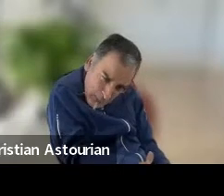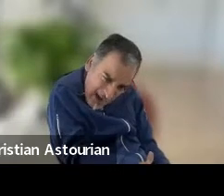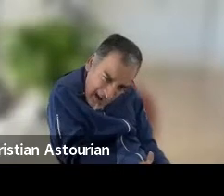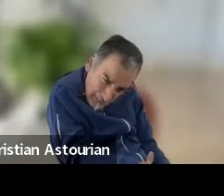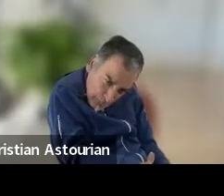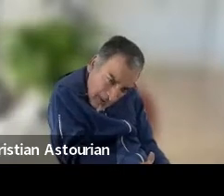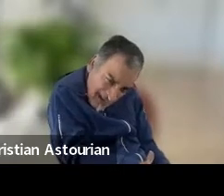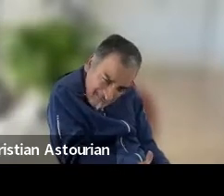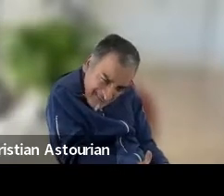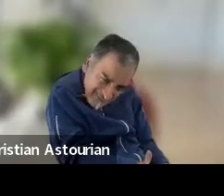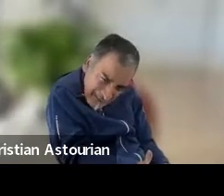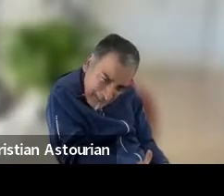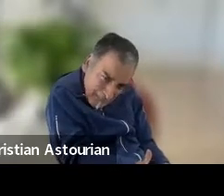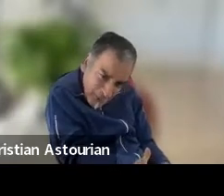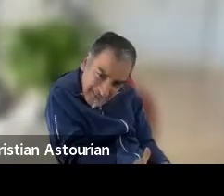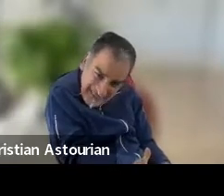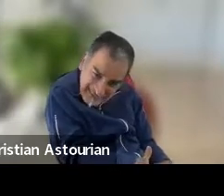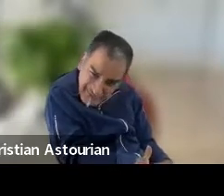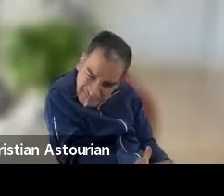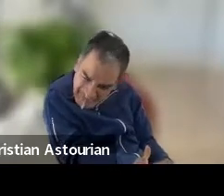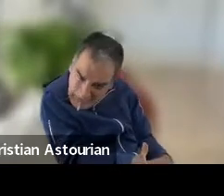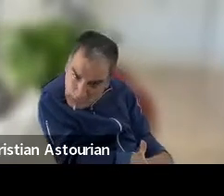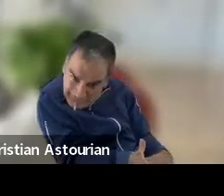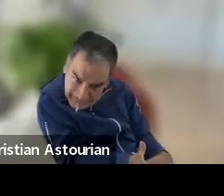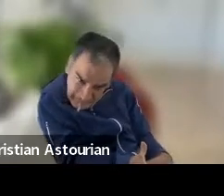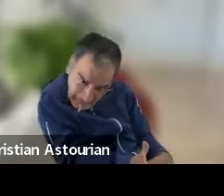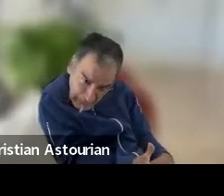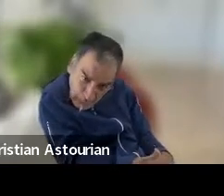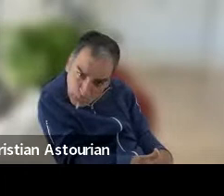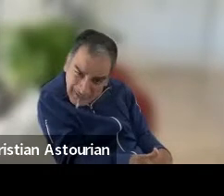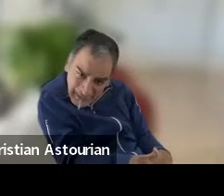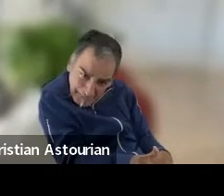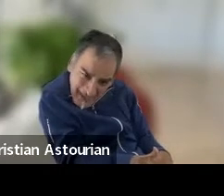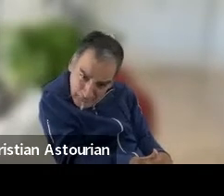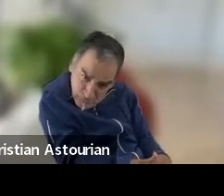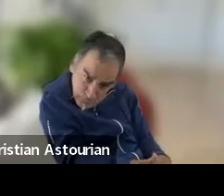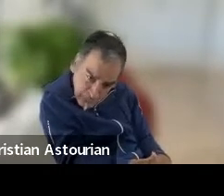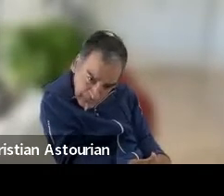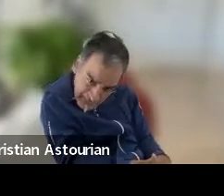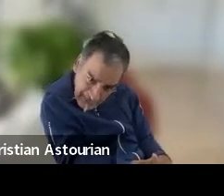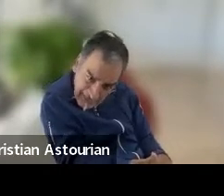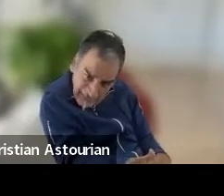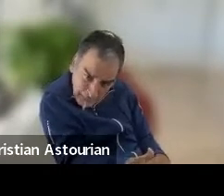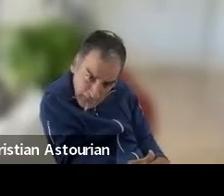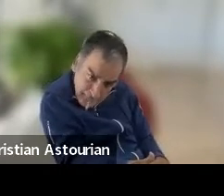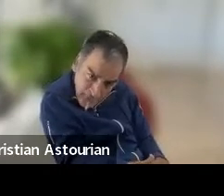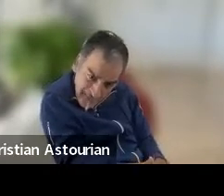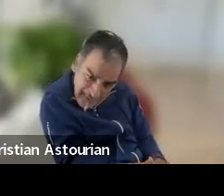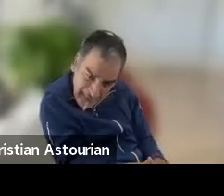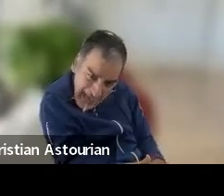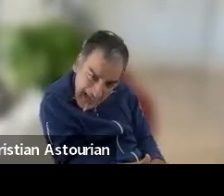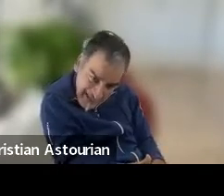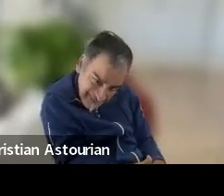are the ones who have even more difficulty to get back to